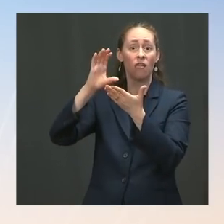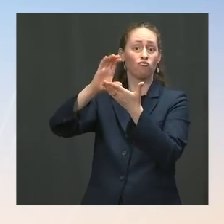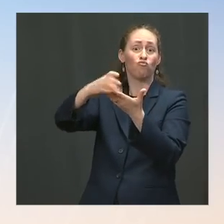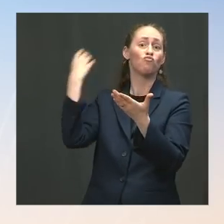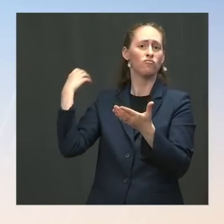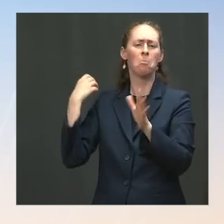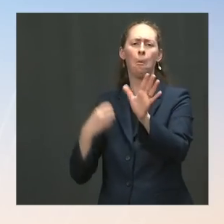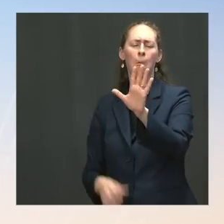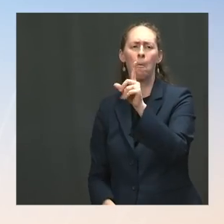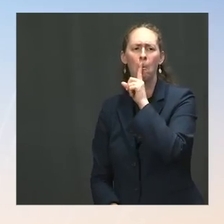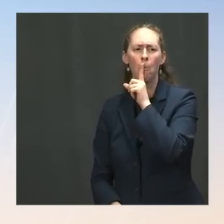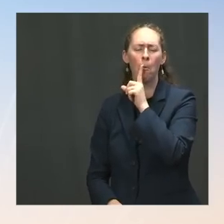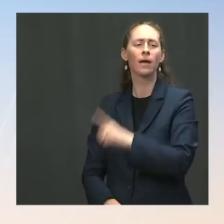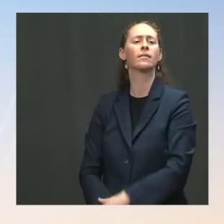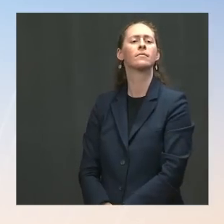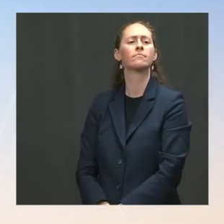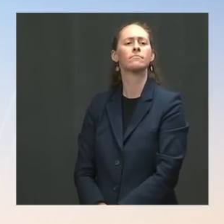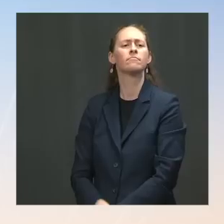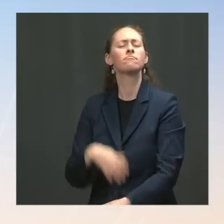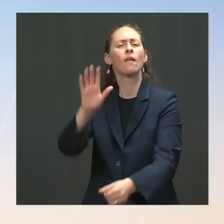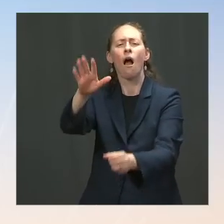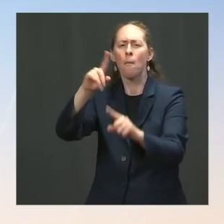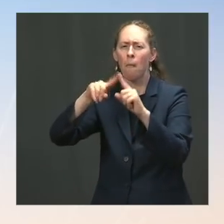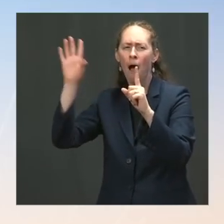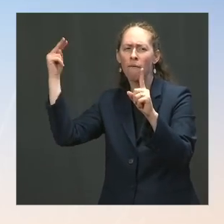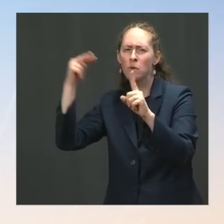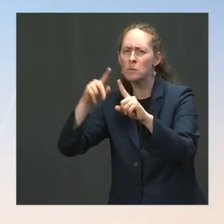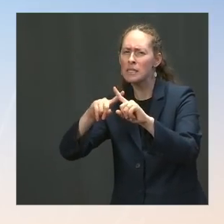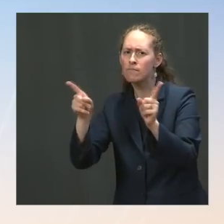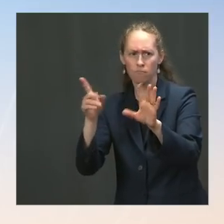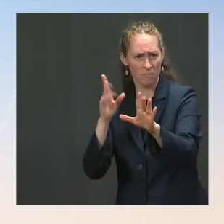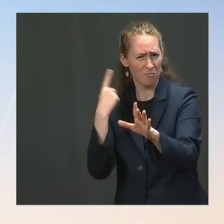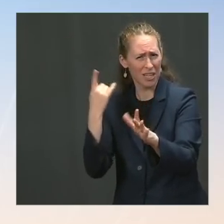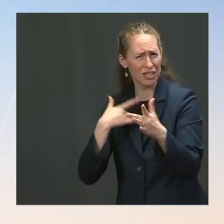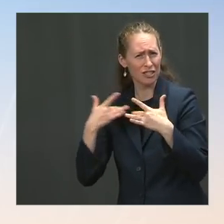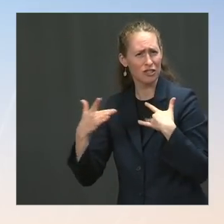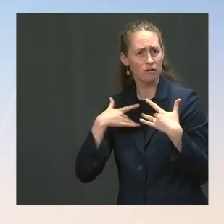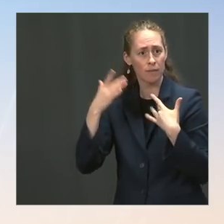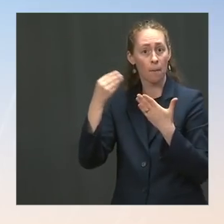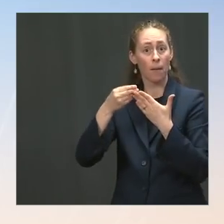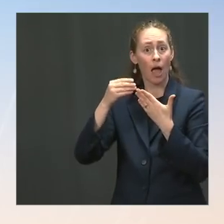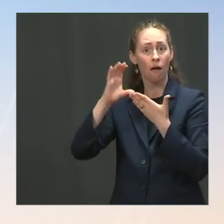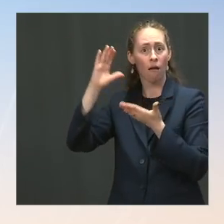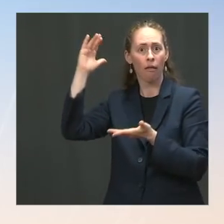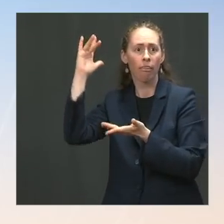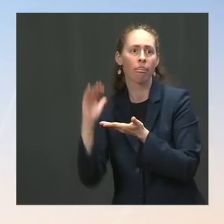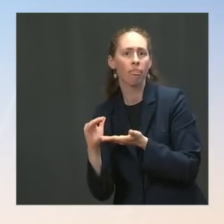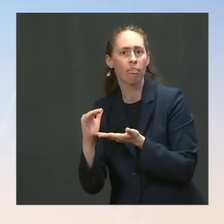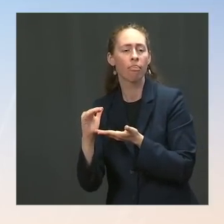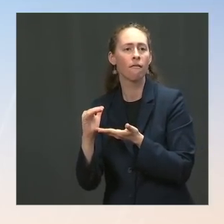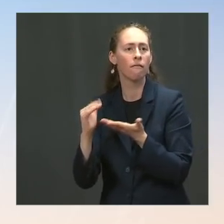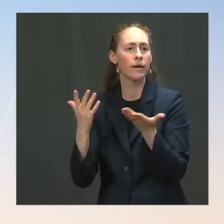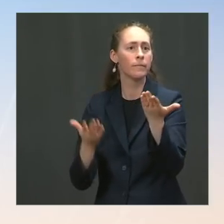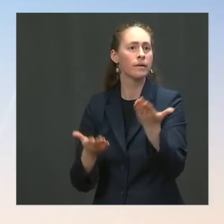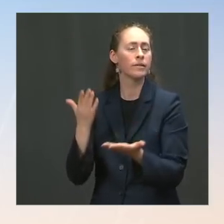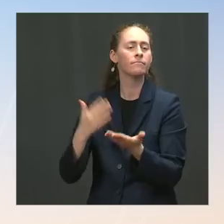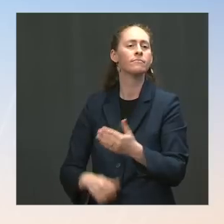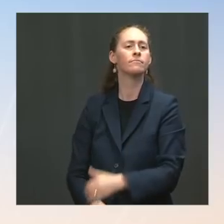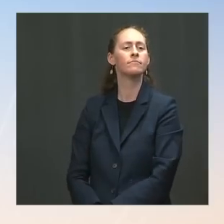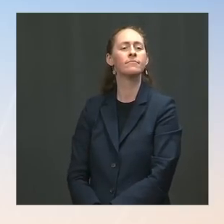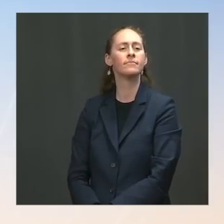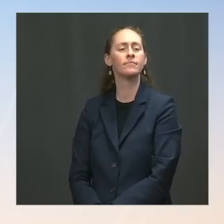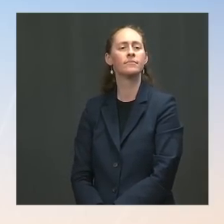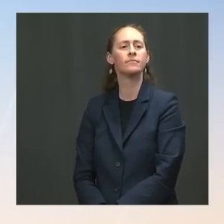concern that defunding the police or suck it up, defunding the police has to happen, might become a